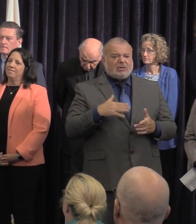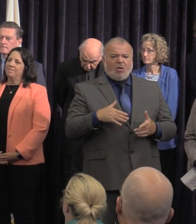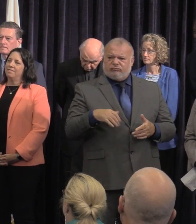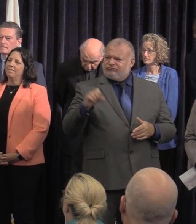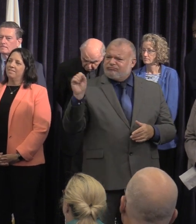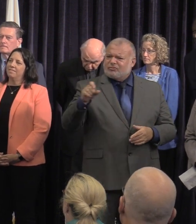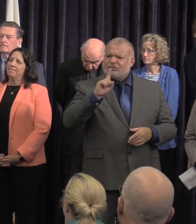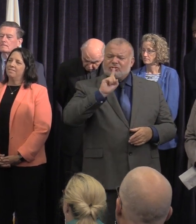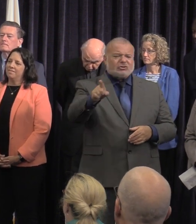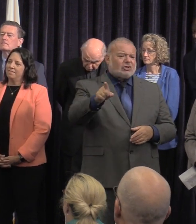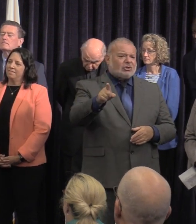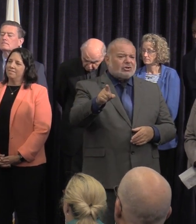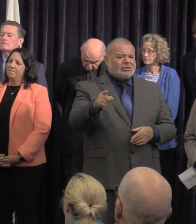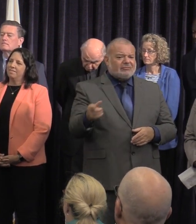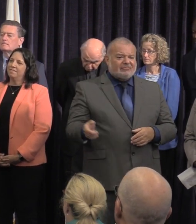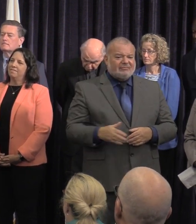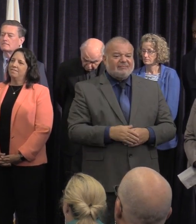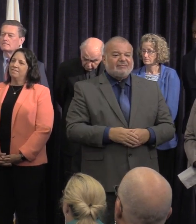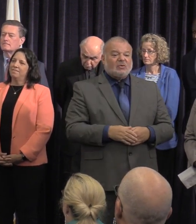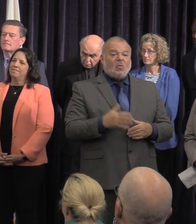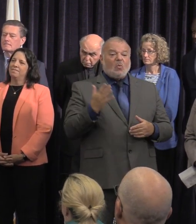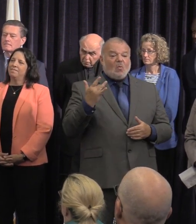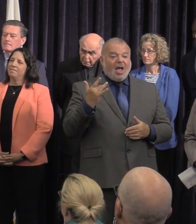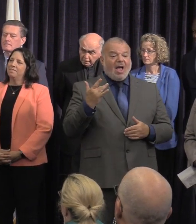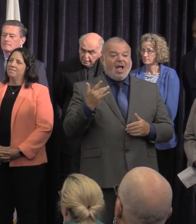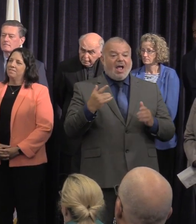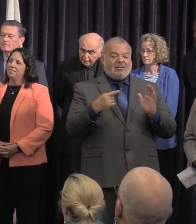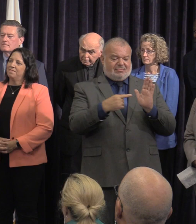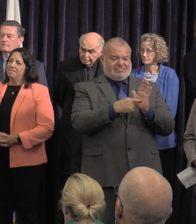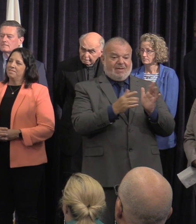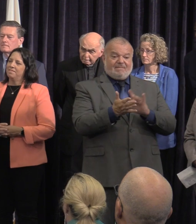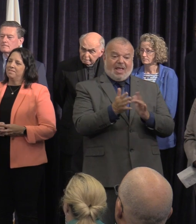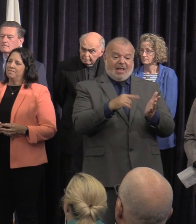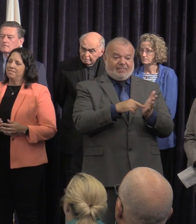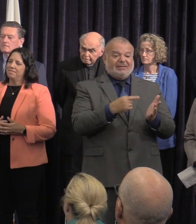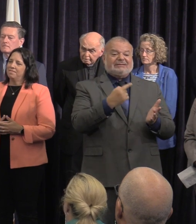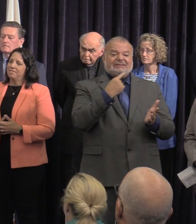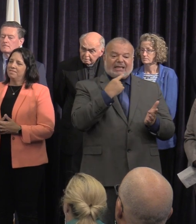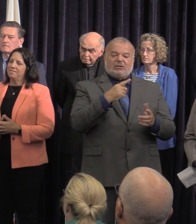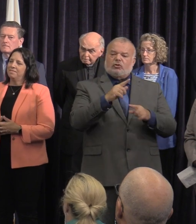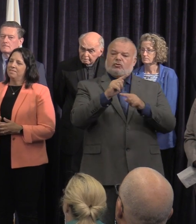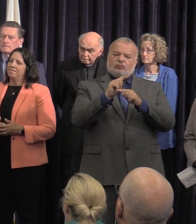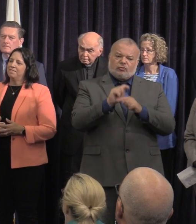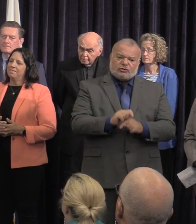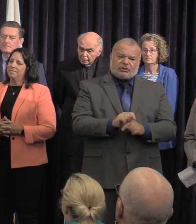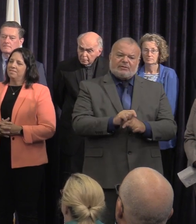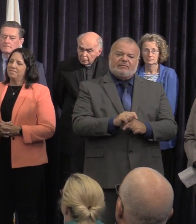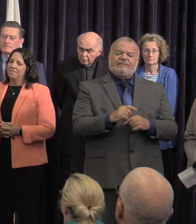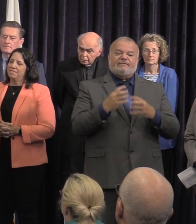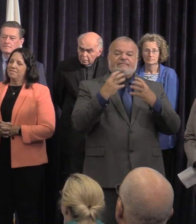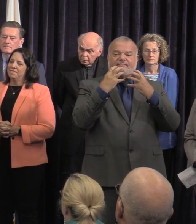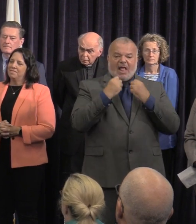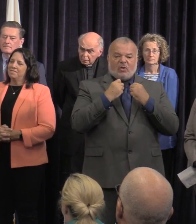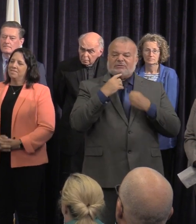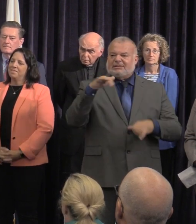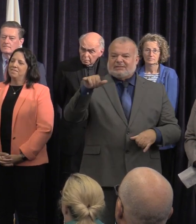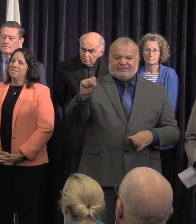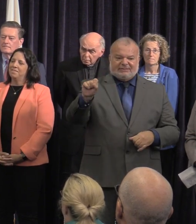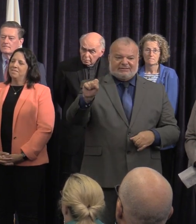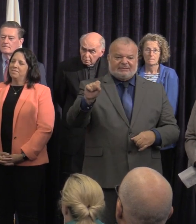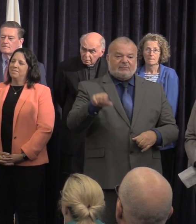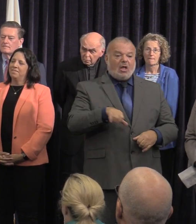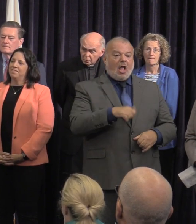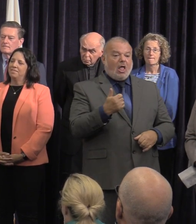yes, absolutely, this is scriptural, this is in our tradition, this is in our values, like, let's go, when can we start? And some of my